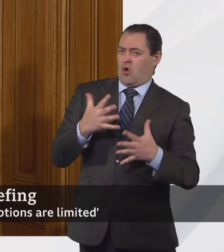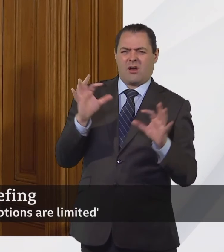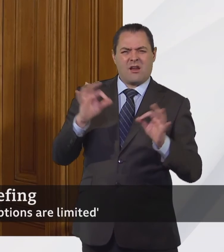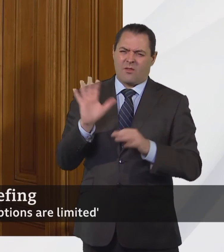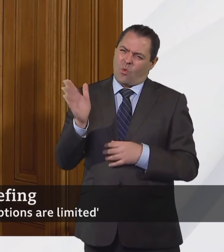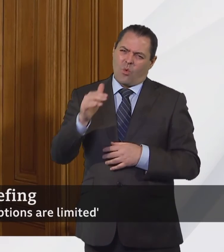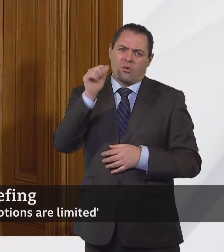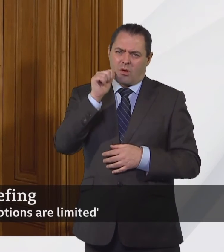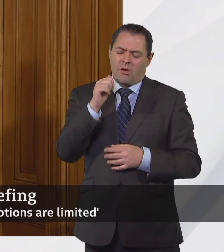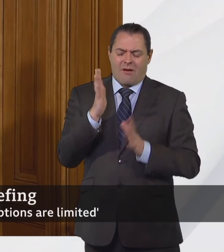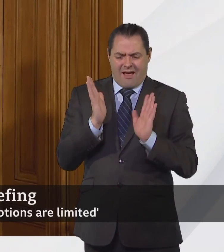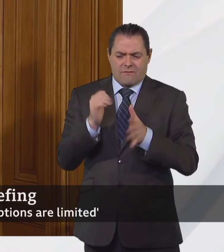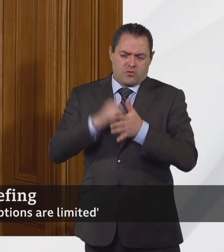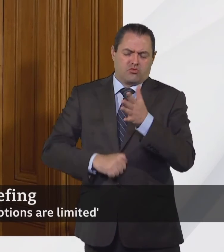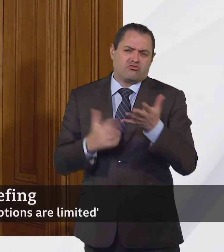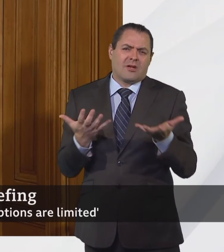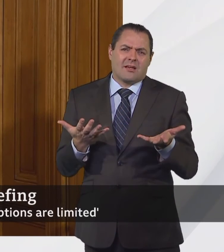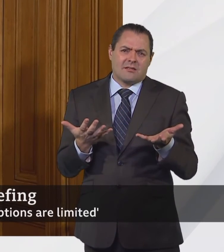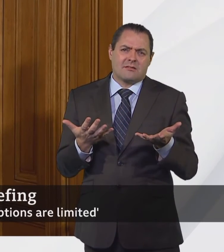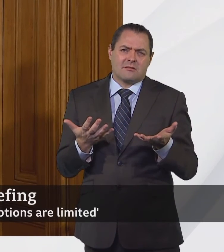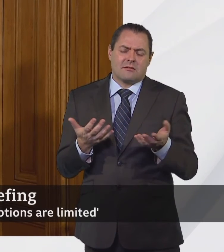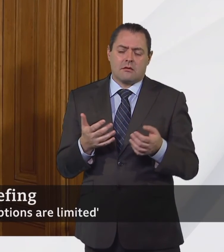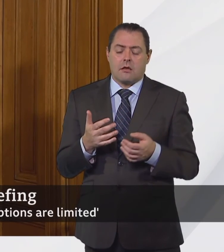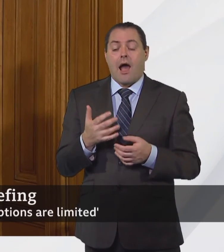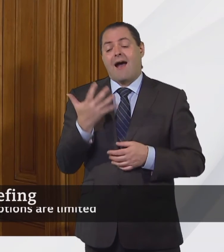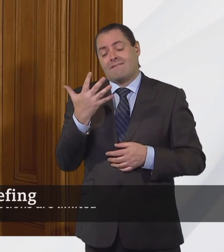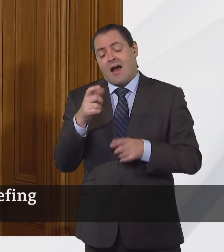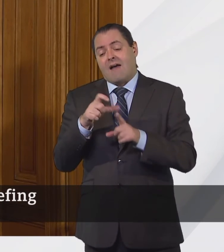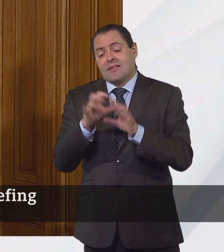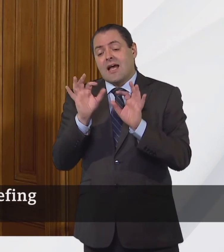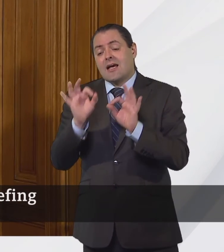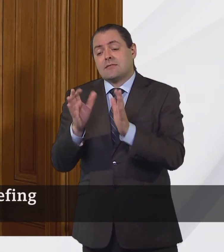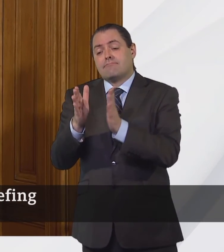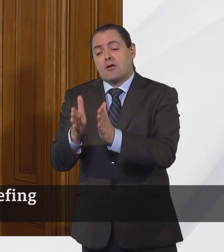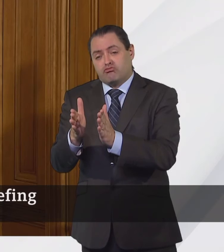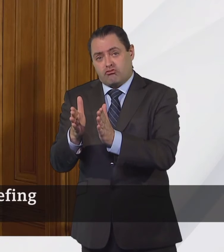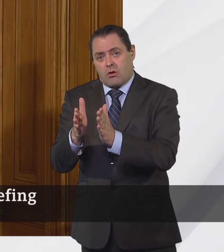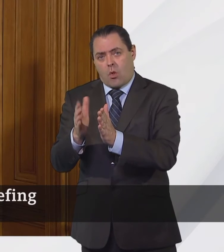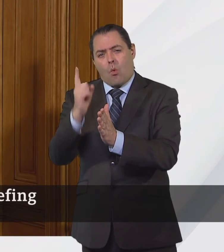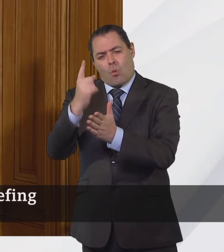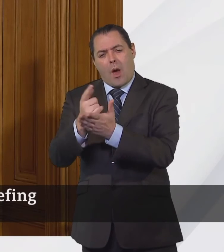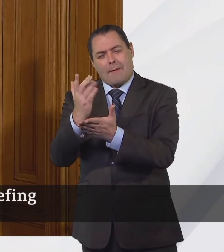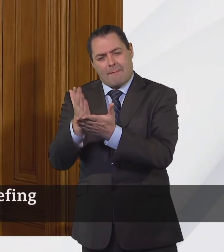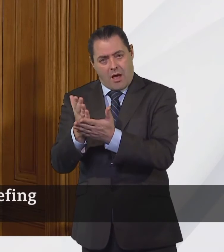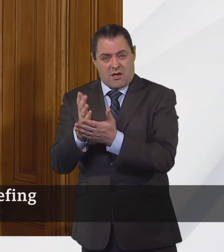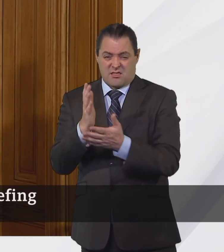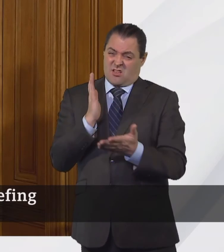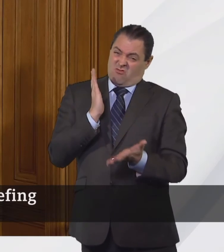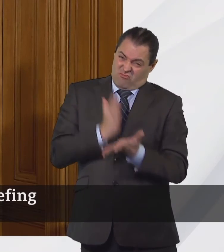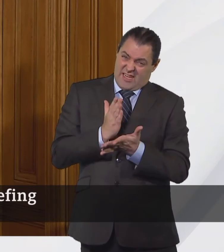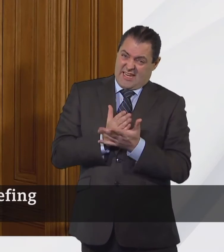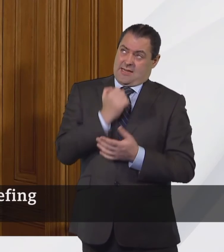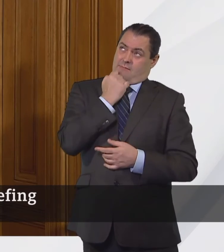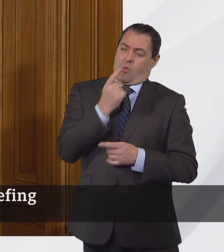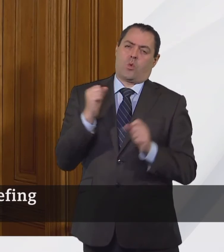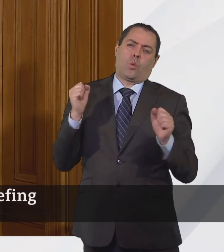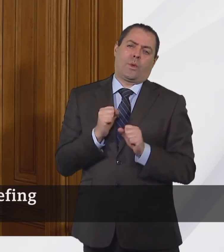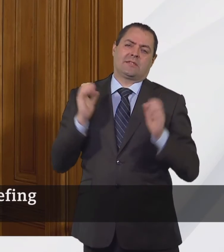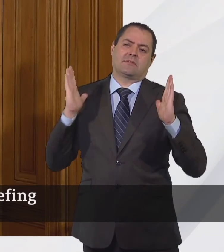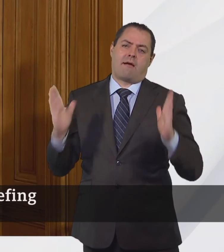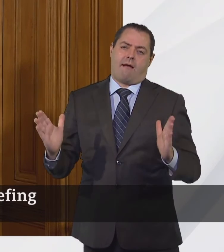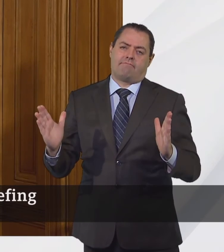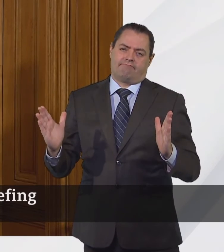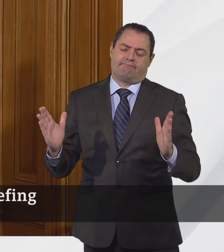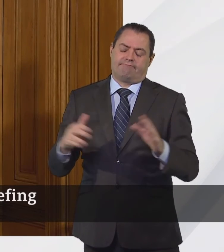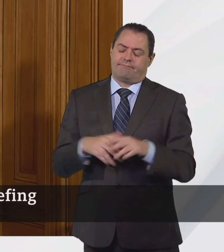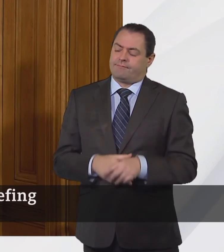anticipating Christmas is an element of that, but it is only an element. And I think something which really we must